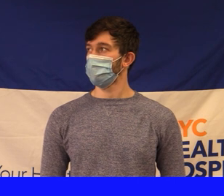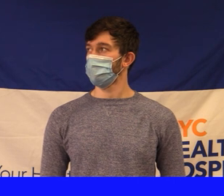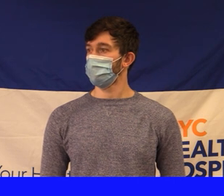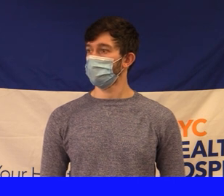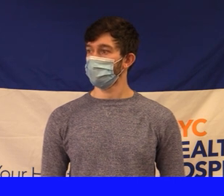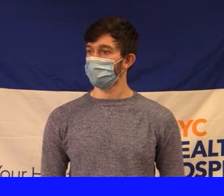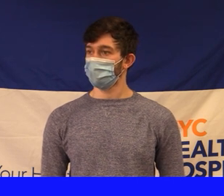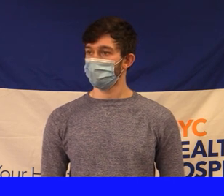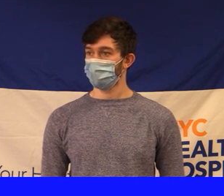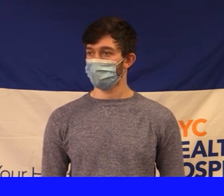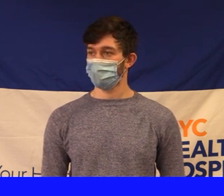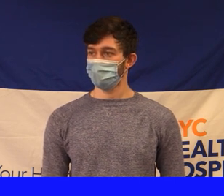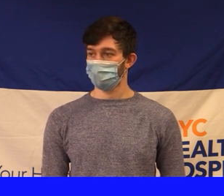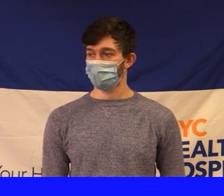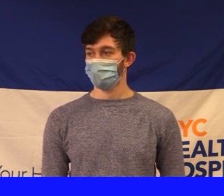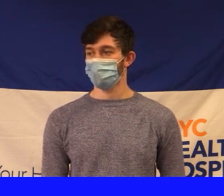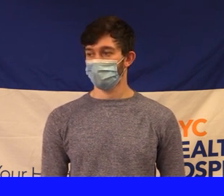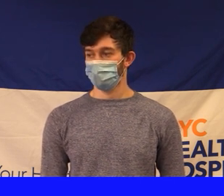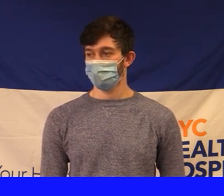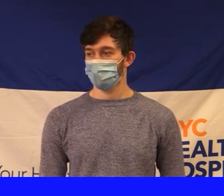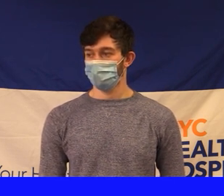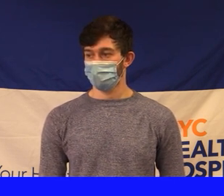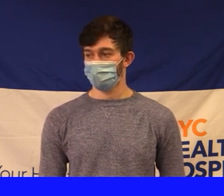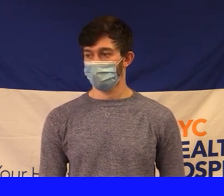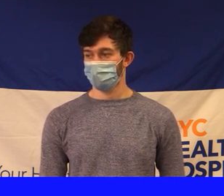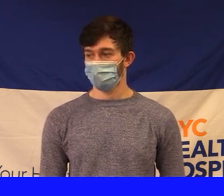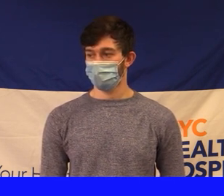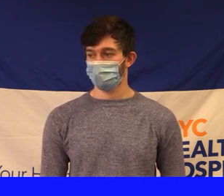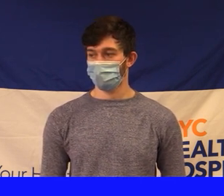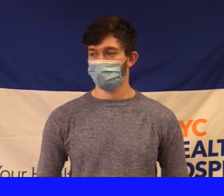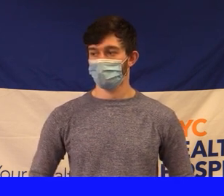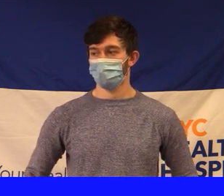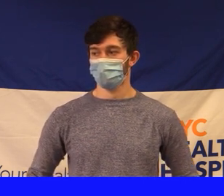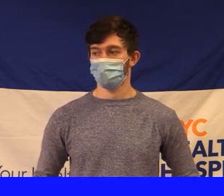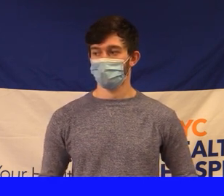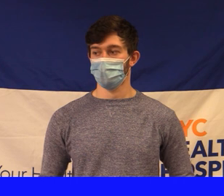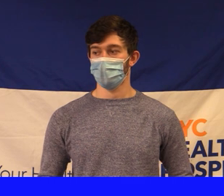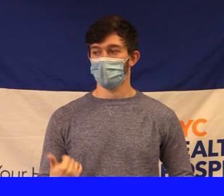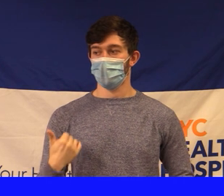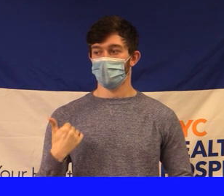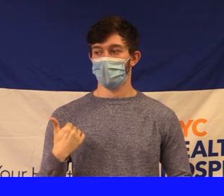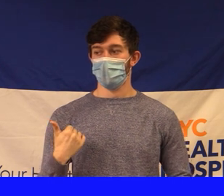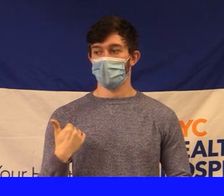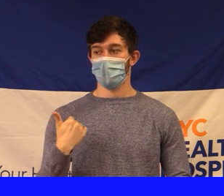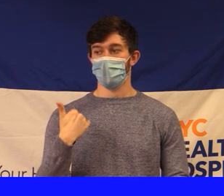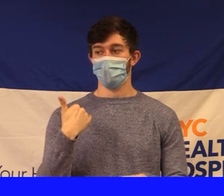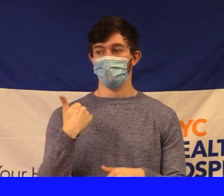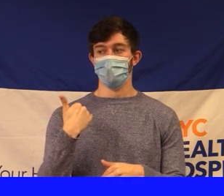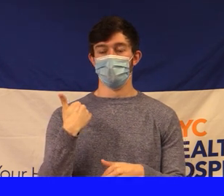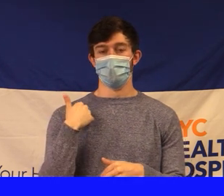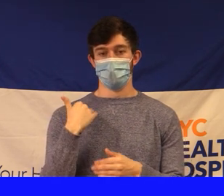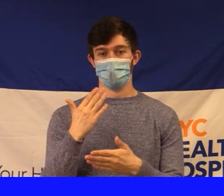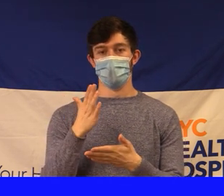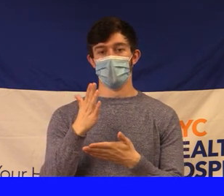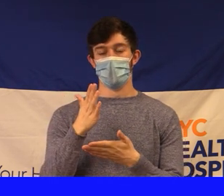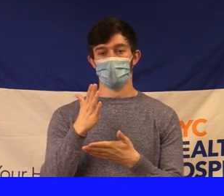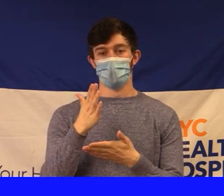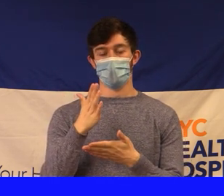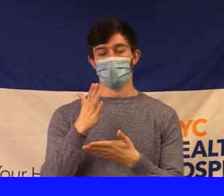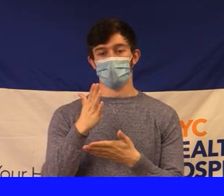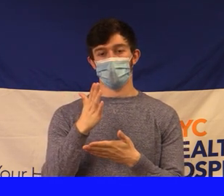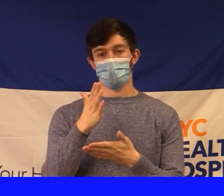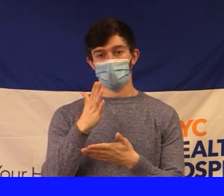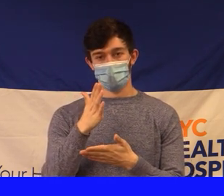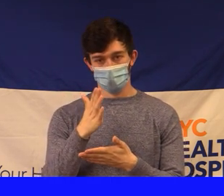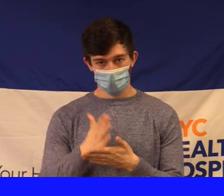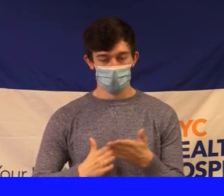that ramp up, I think this was a major strategic initiative. It's a major change for our system. It's a